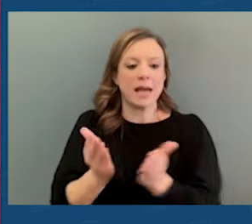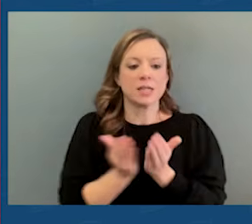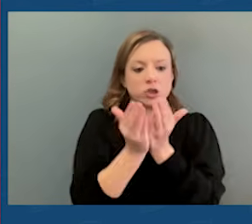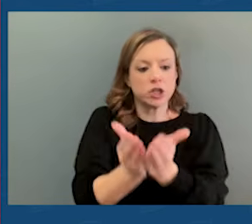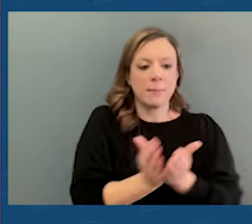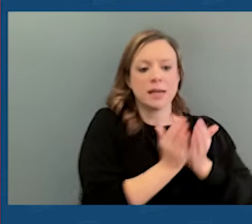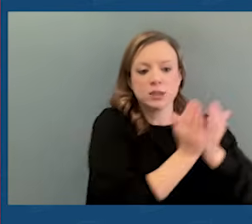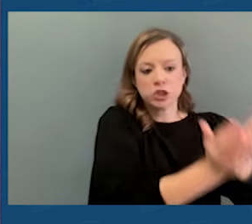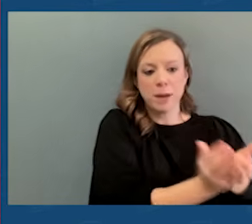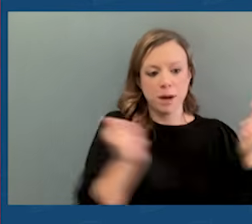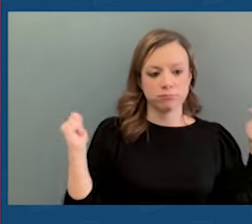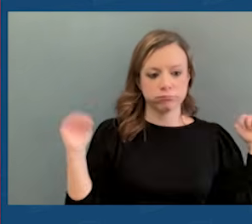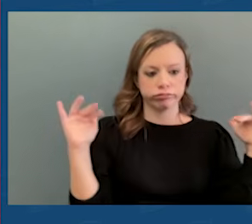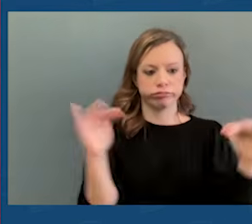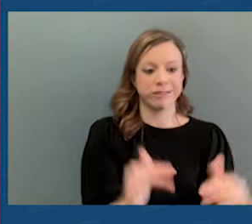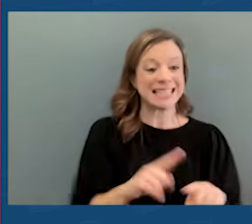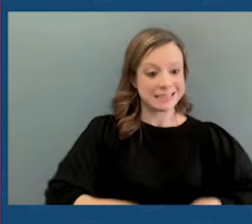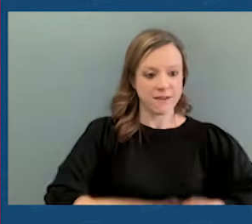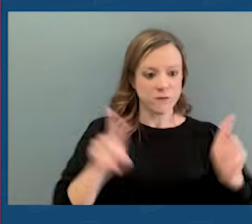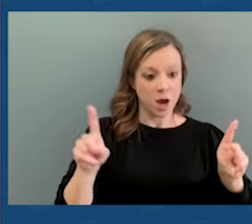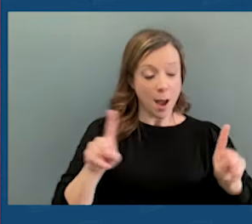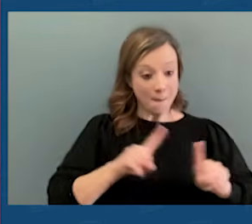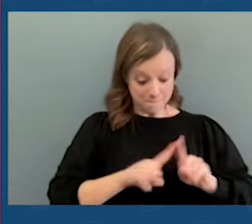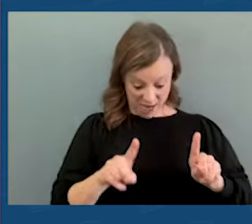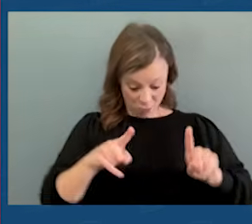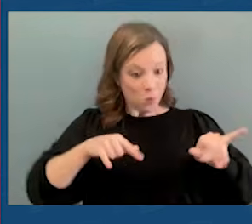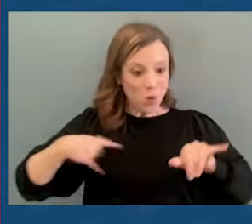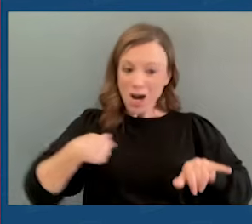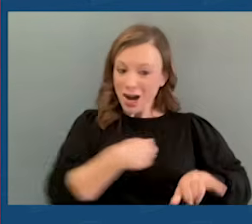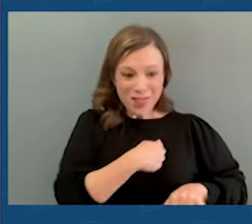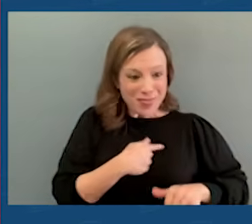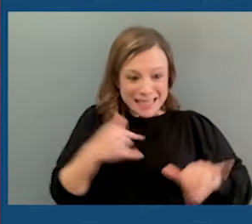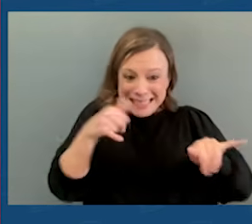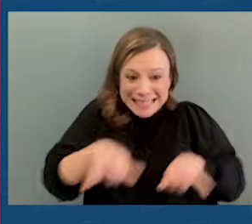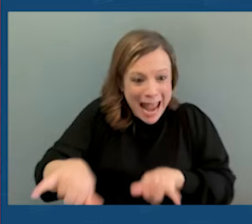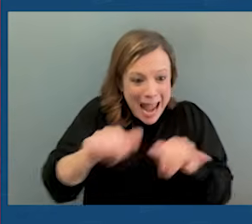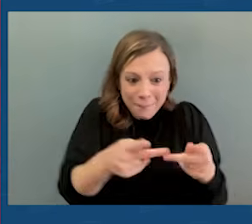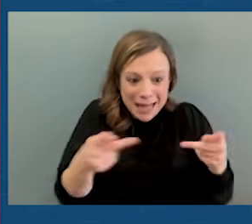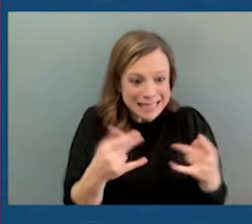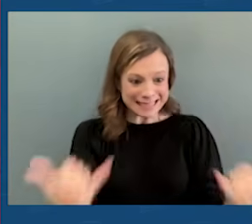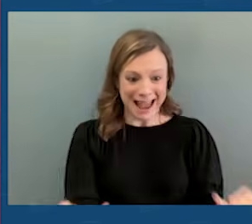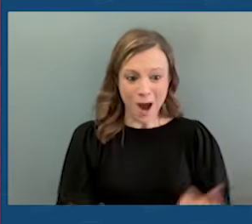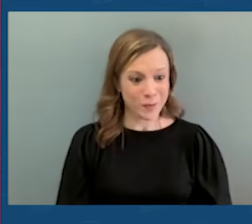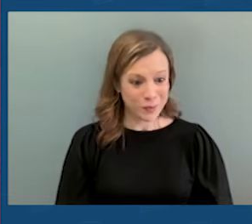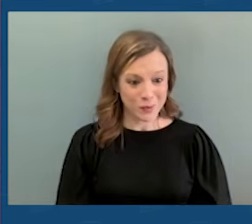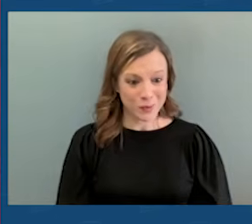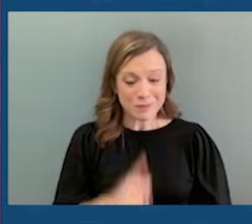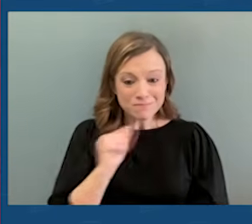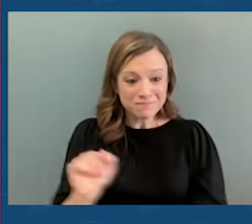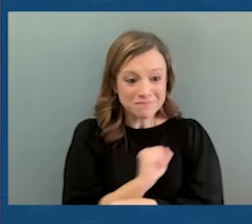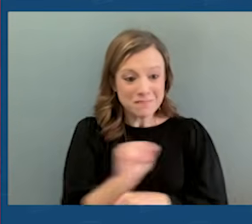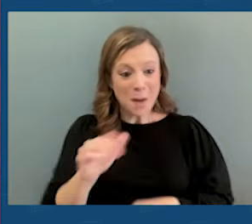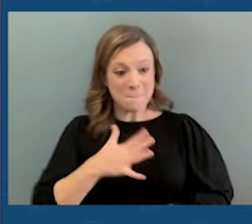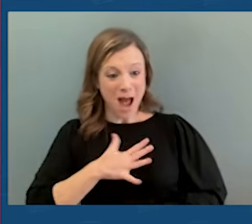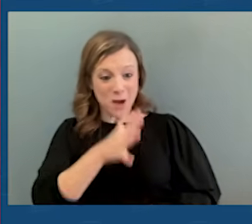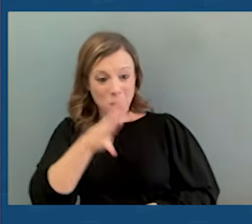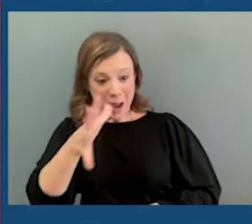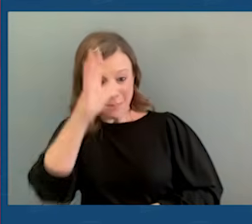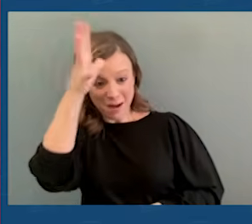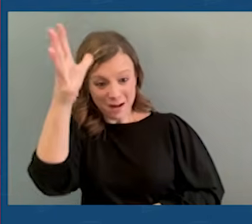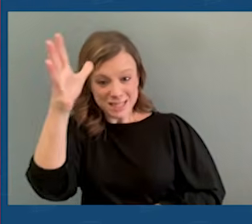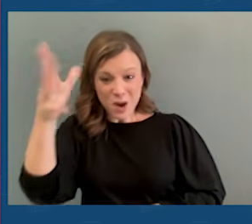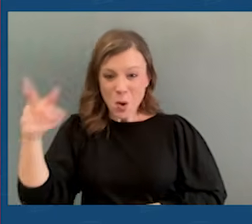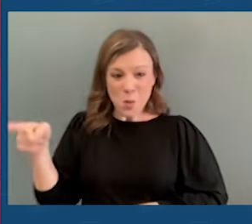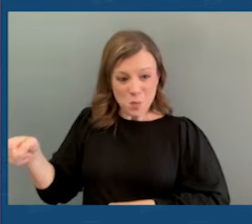now. Isn't that the truth? Now, my grandparents were able to escape great poverty and sail